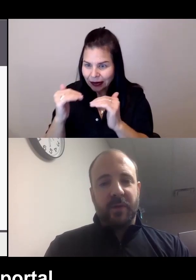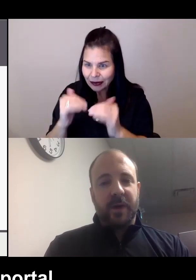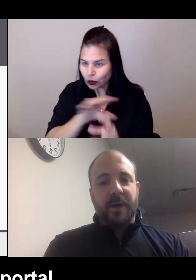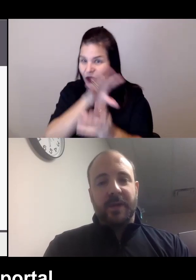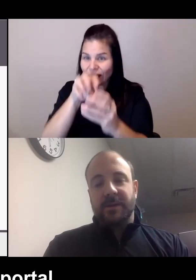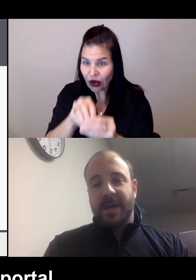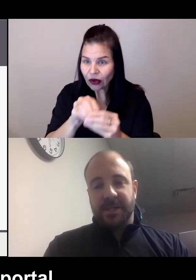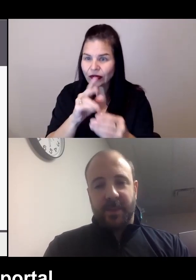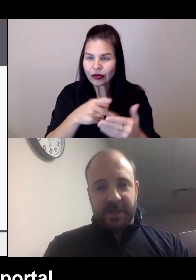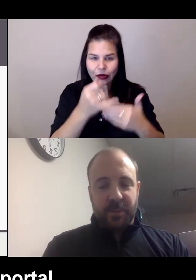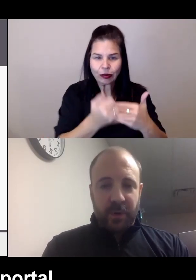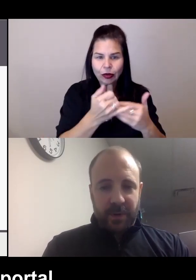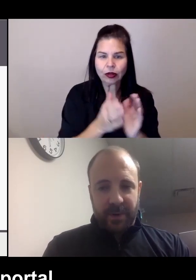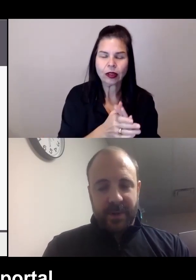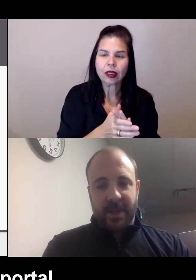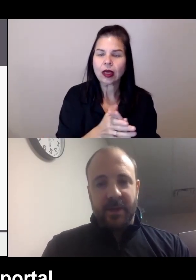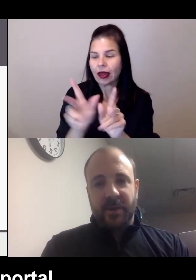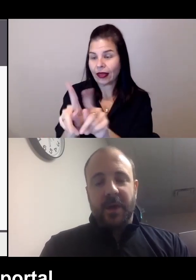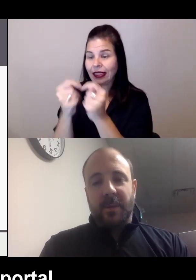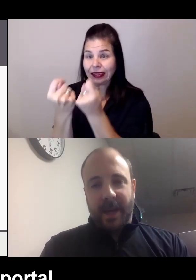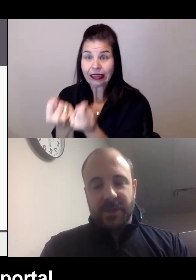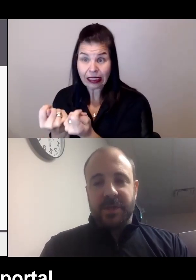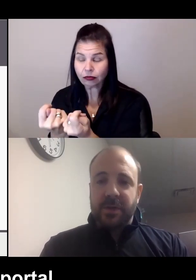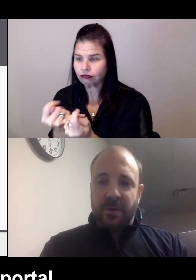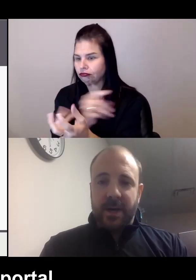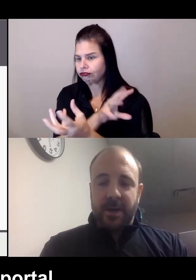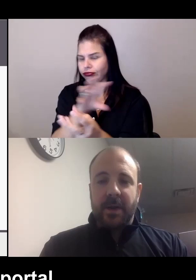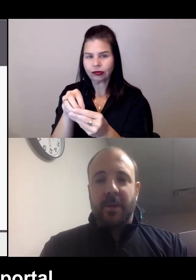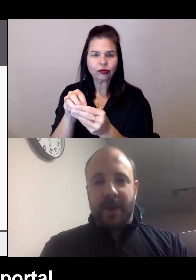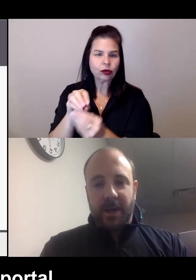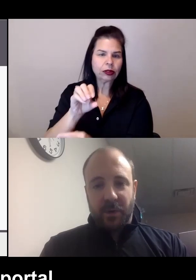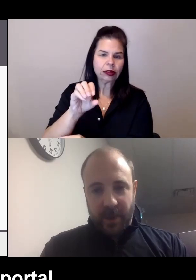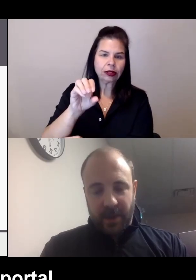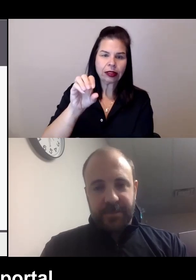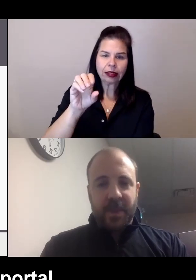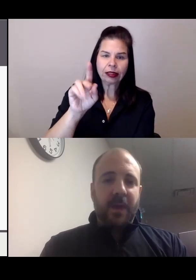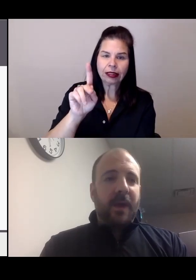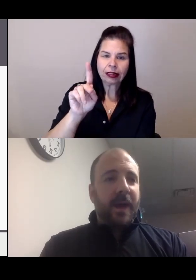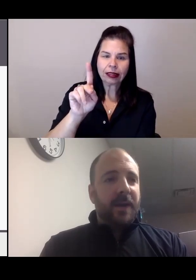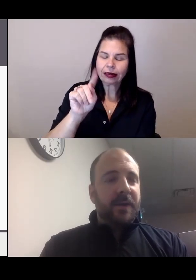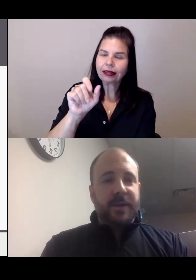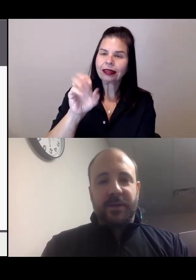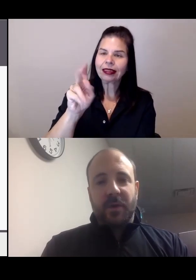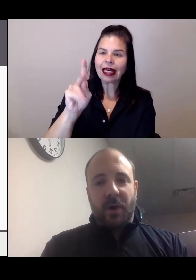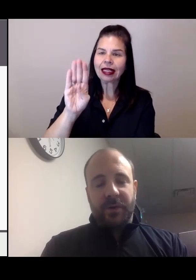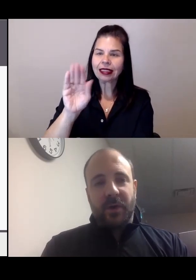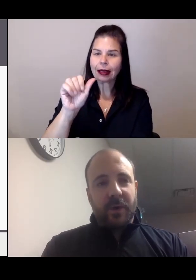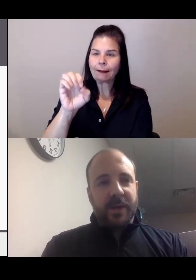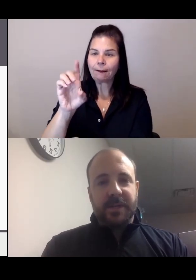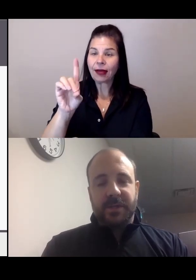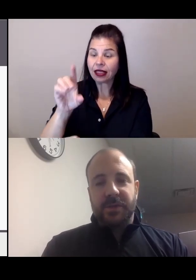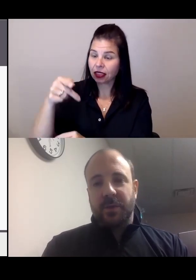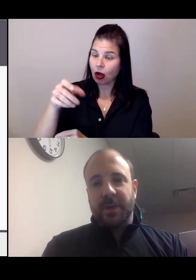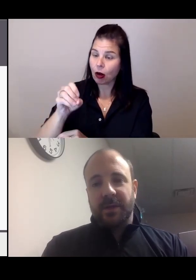working for the task-based portal that is managed and curated by Quill. And this